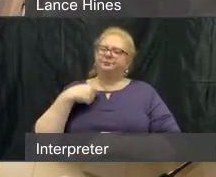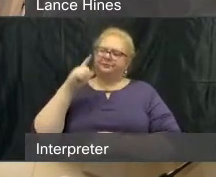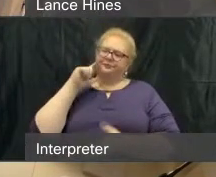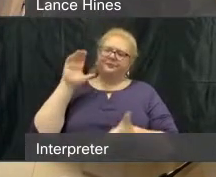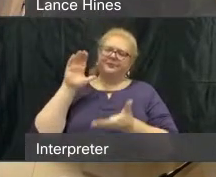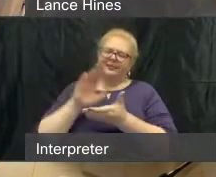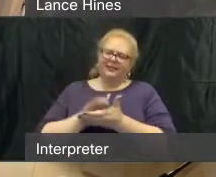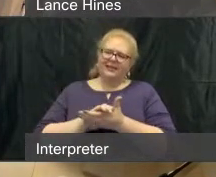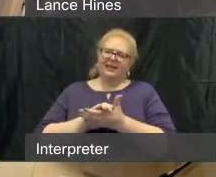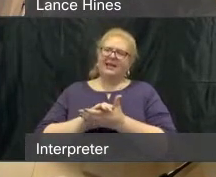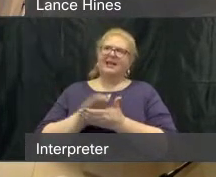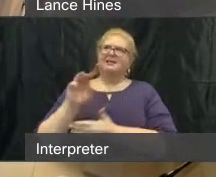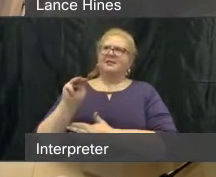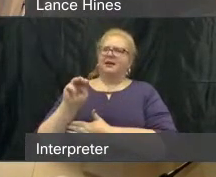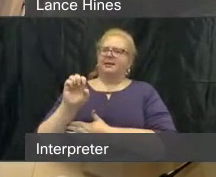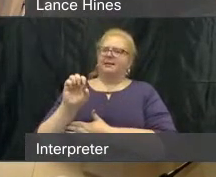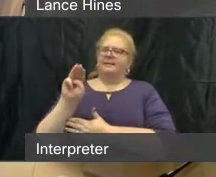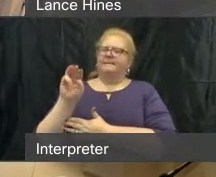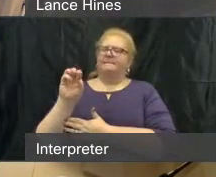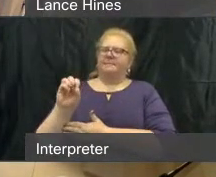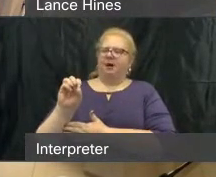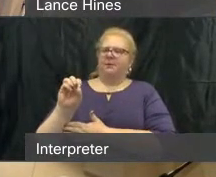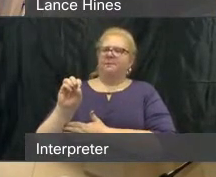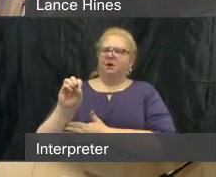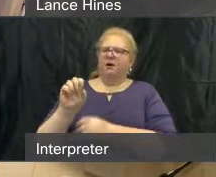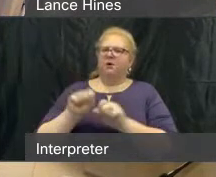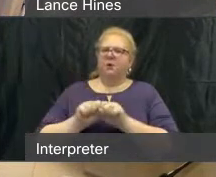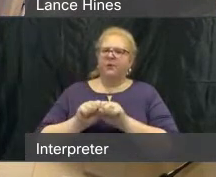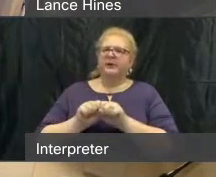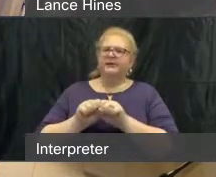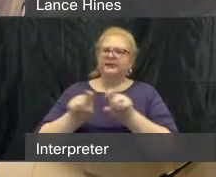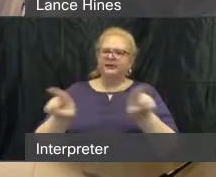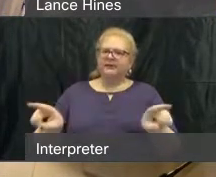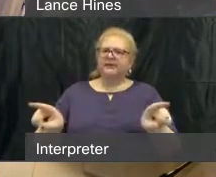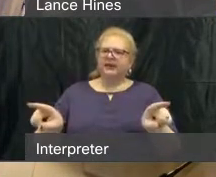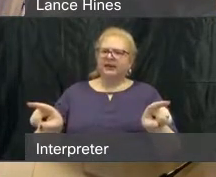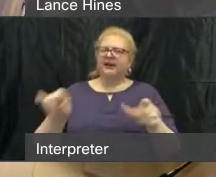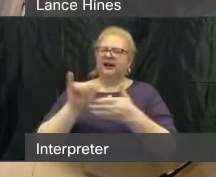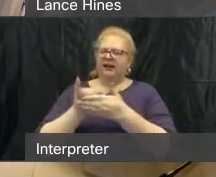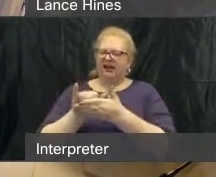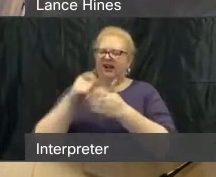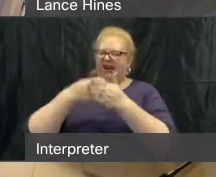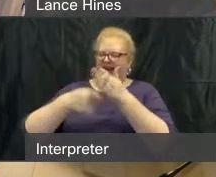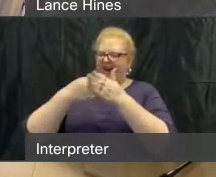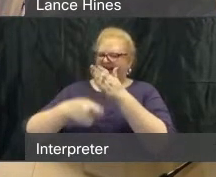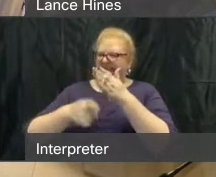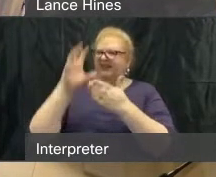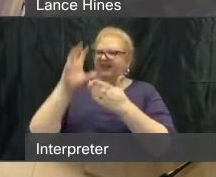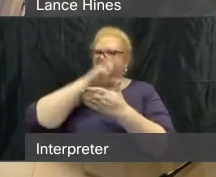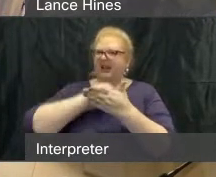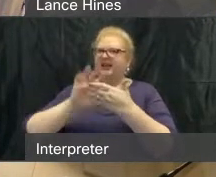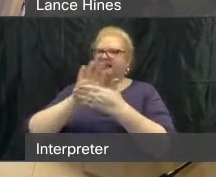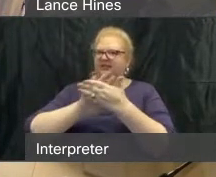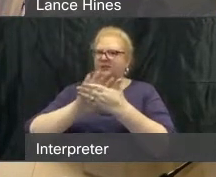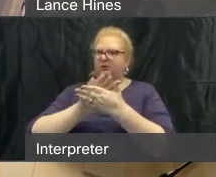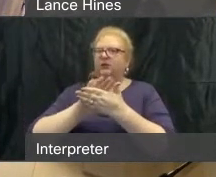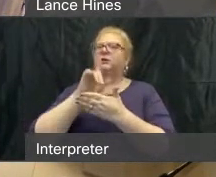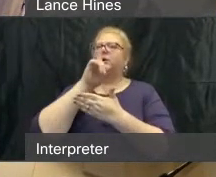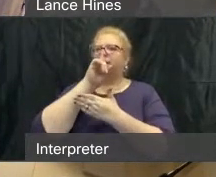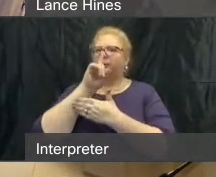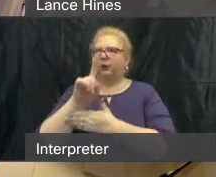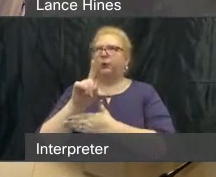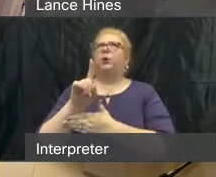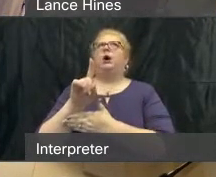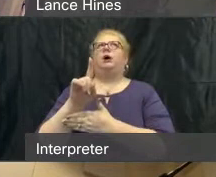there was a memo that that we sent with that cost estimate, and it was pretty significant. It